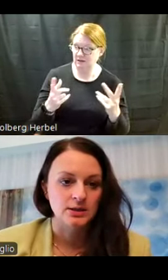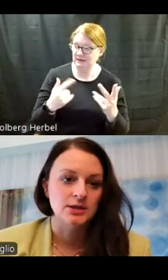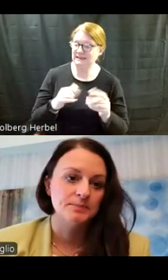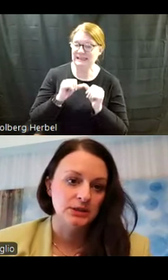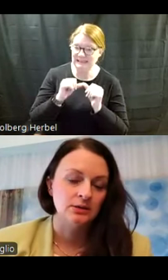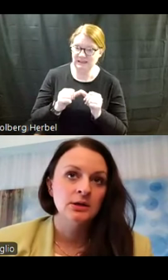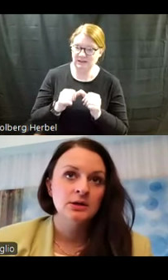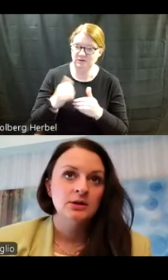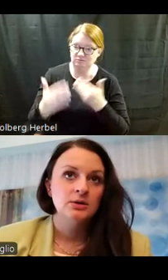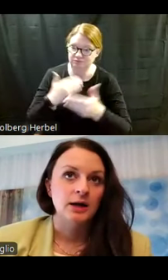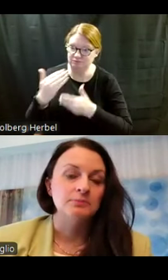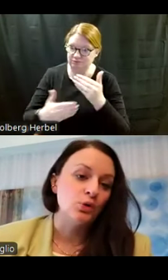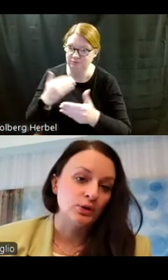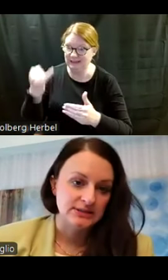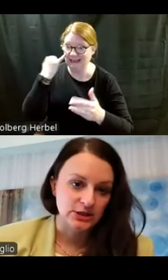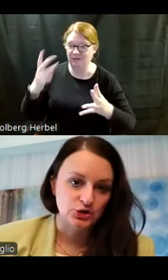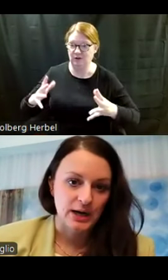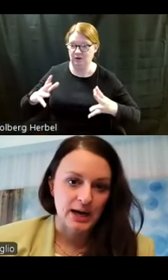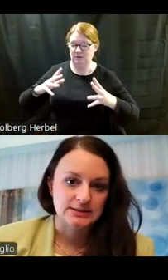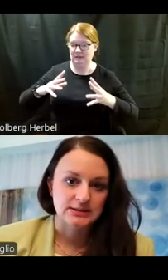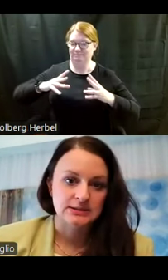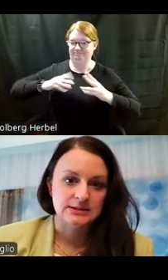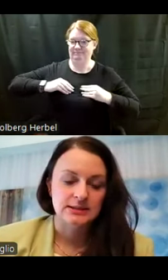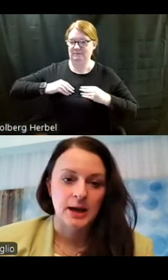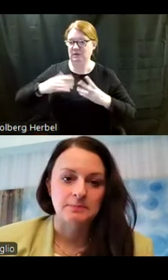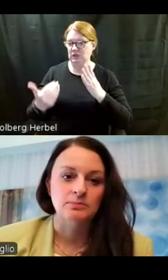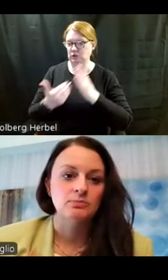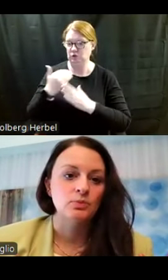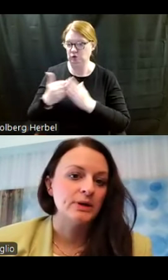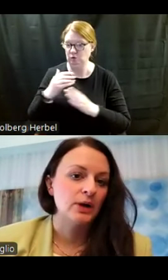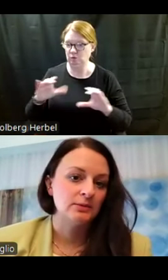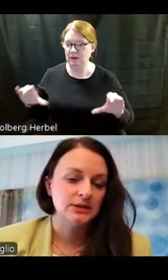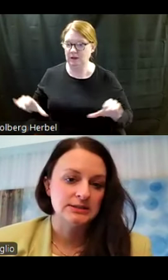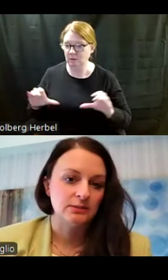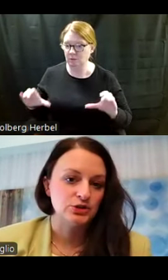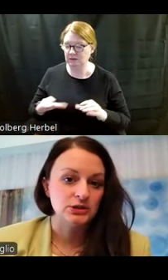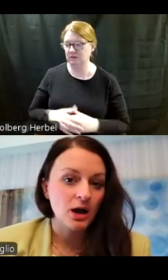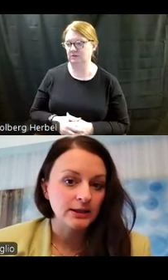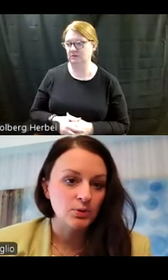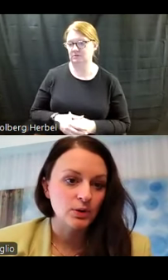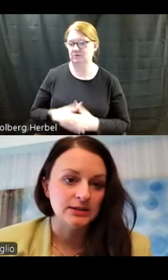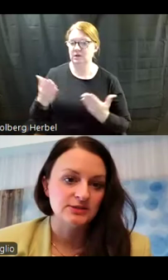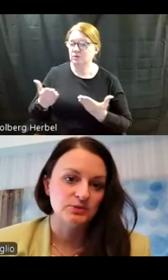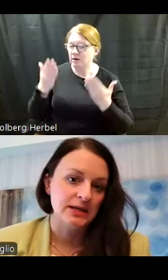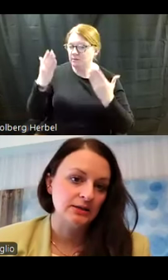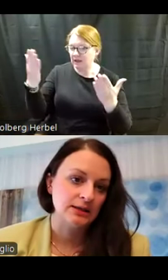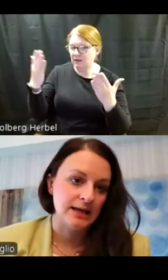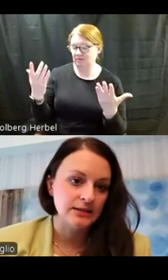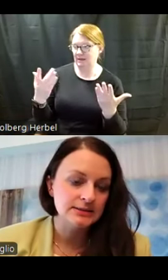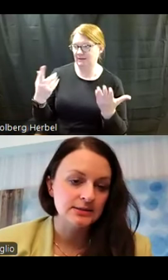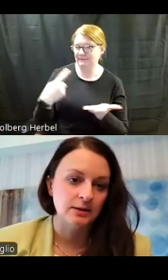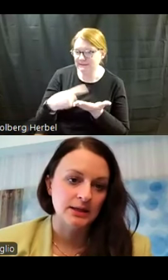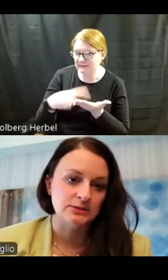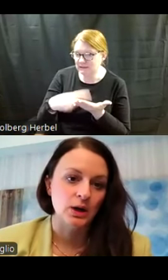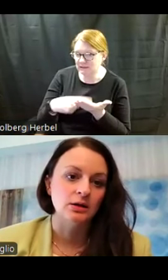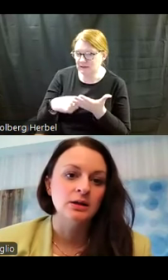when adopting new organizational practices. We recommend establishing talking points for making the